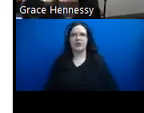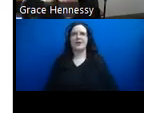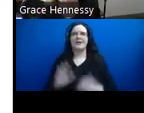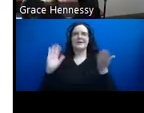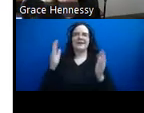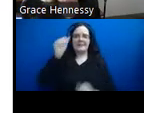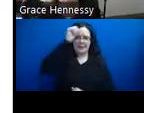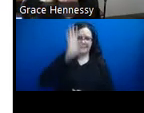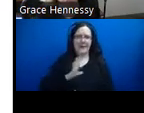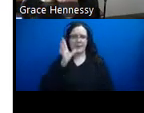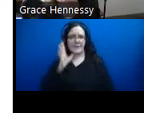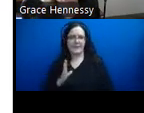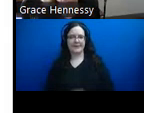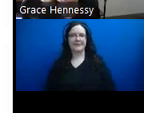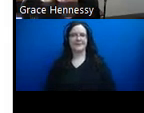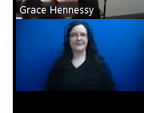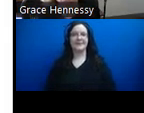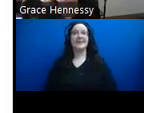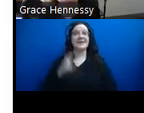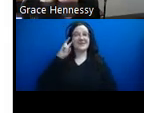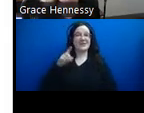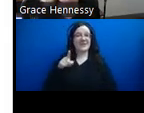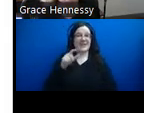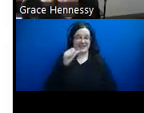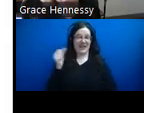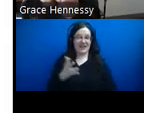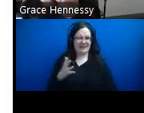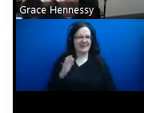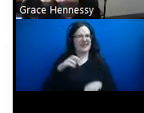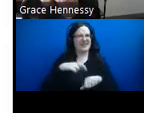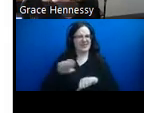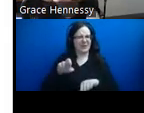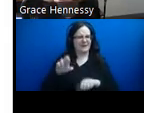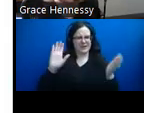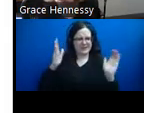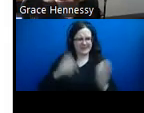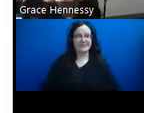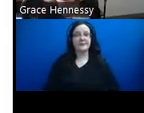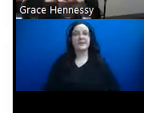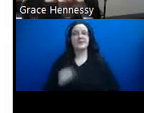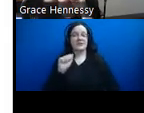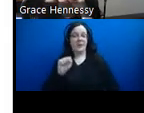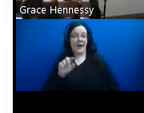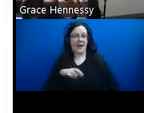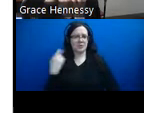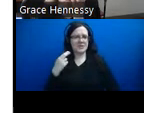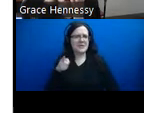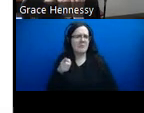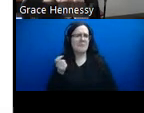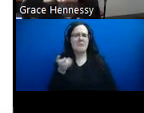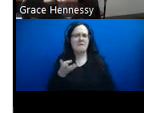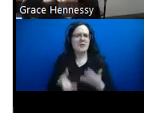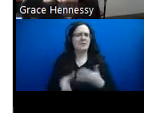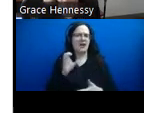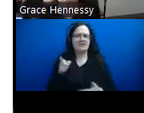general, non-gambling is also again the reference point. At-risk gamblers, so those had very few criteria, were not